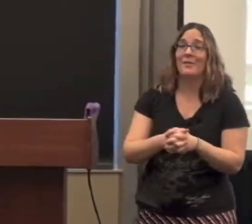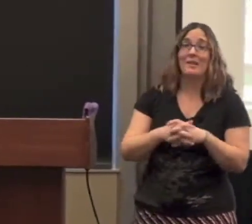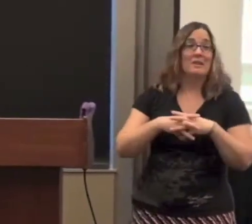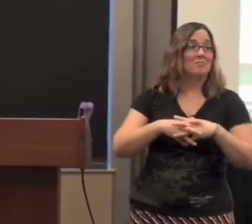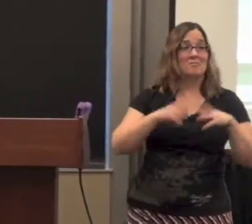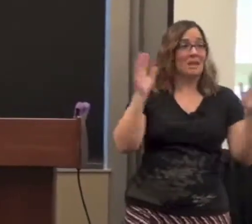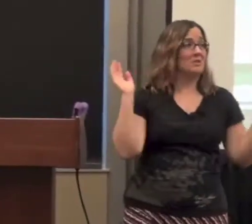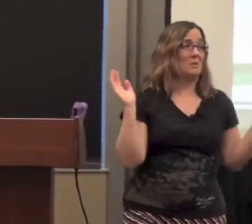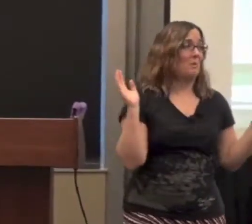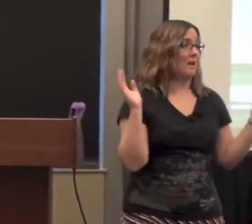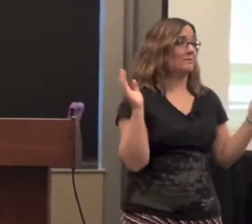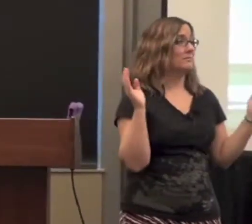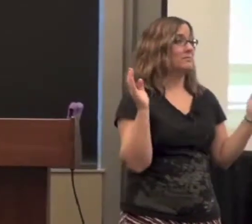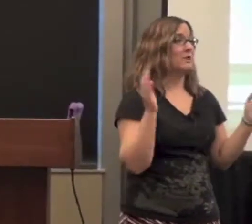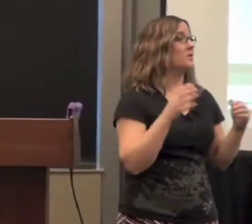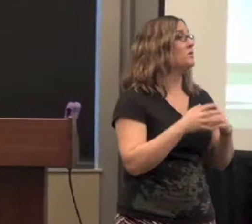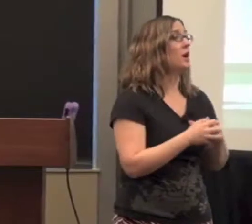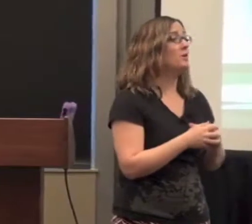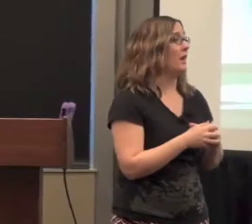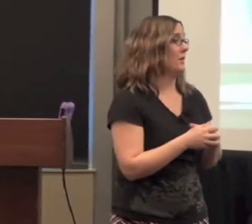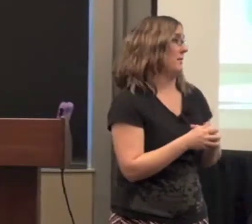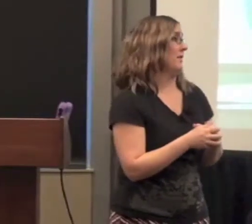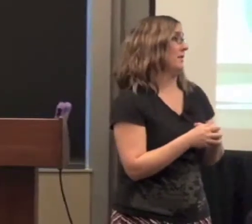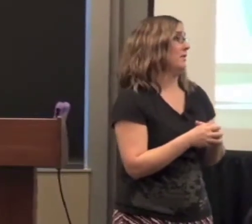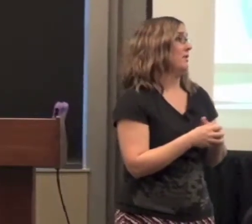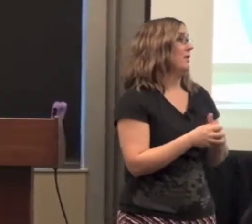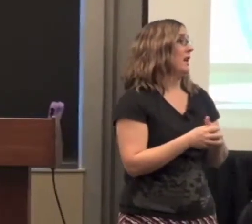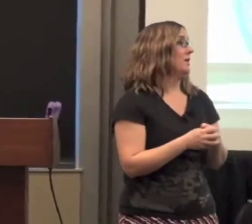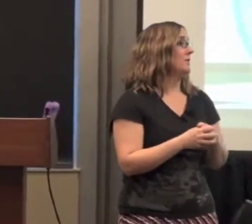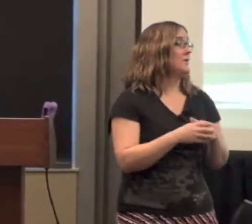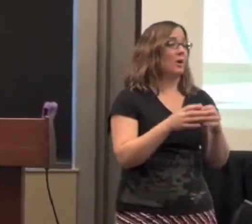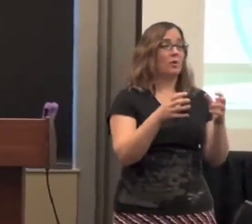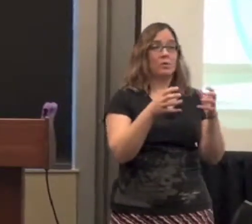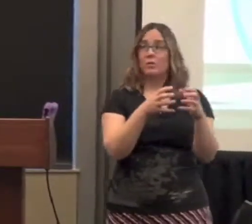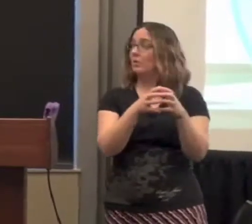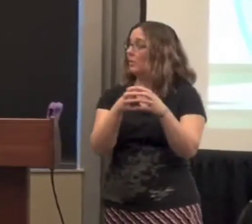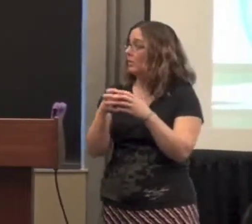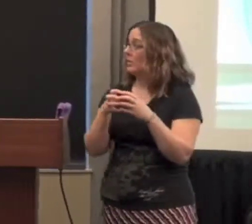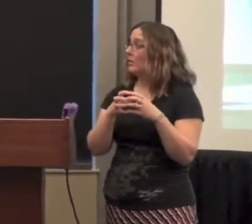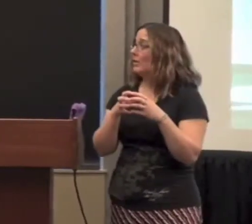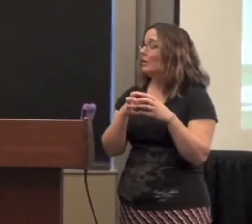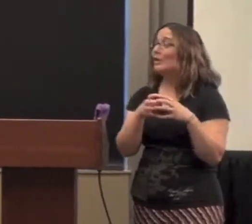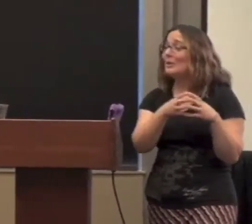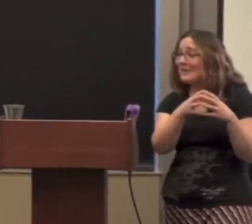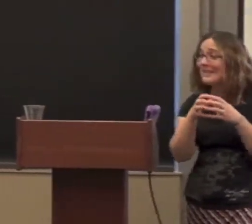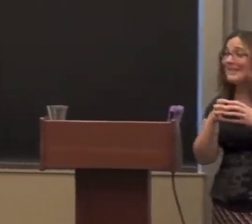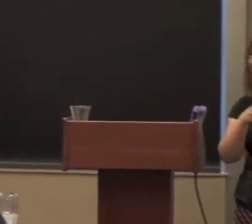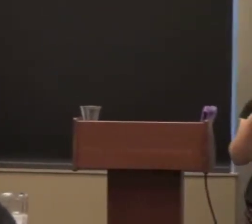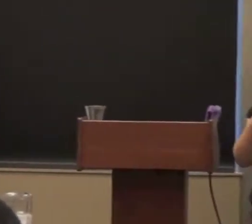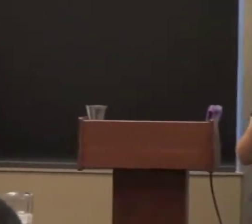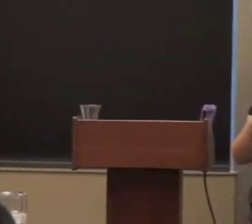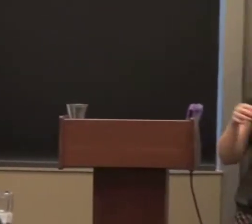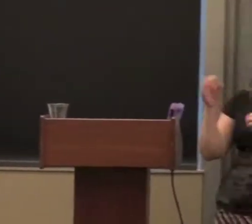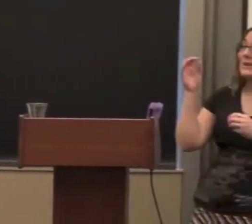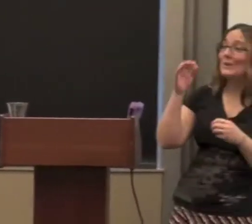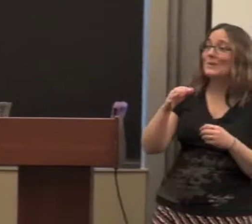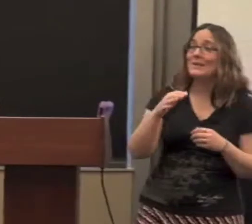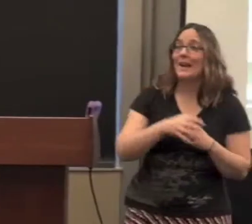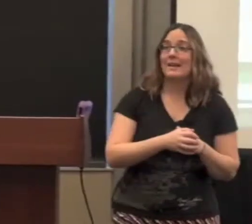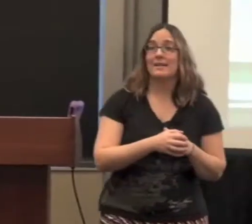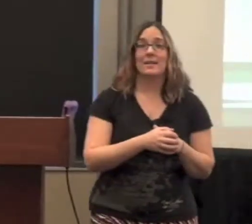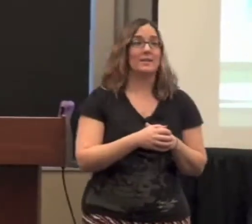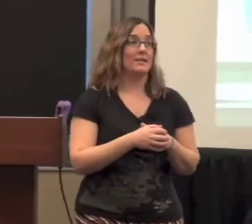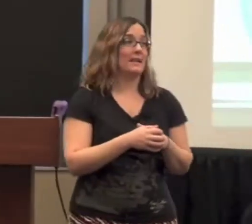deaf nationwide. There's no doubt about it. And Can't so say the same about autism. use each other,